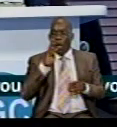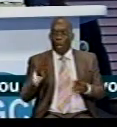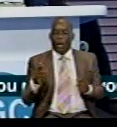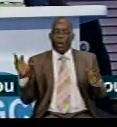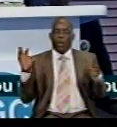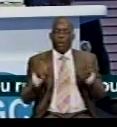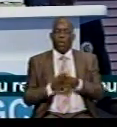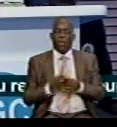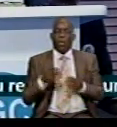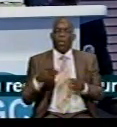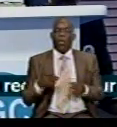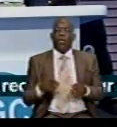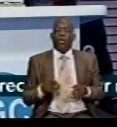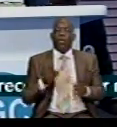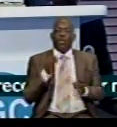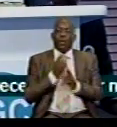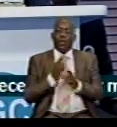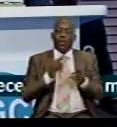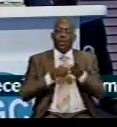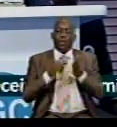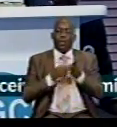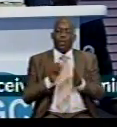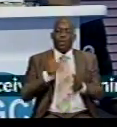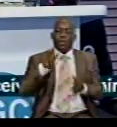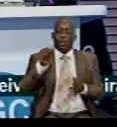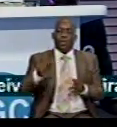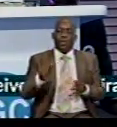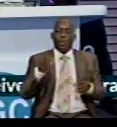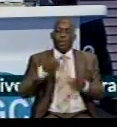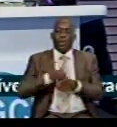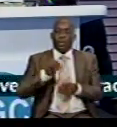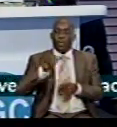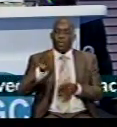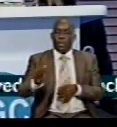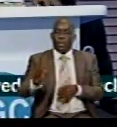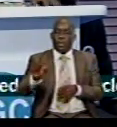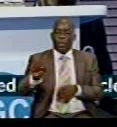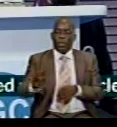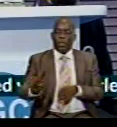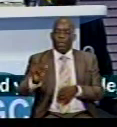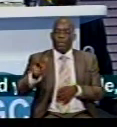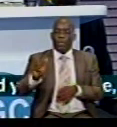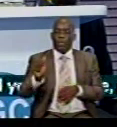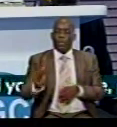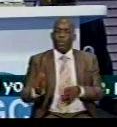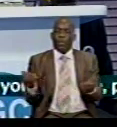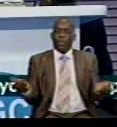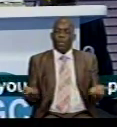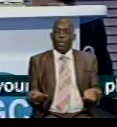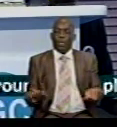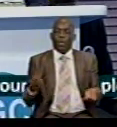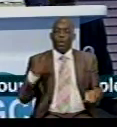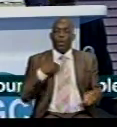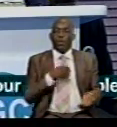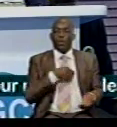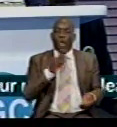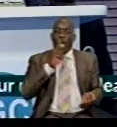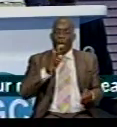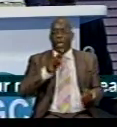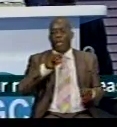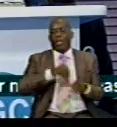here in Europe, in Asia, in the Alpha location here, we are in another phase